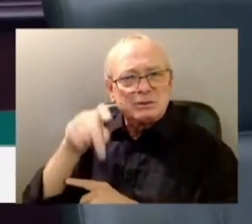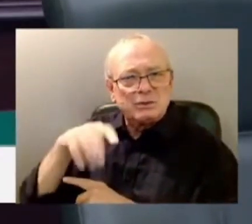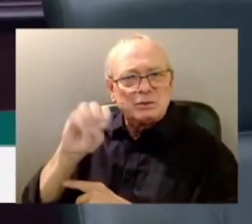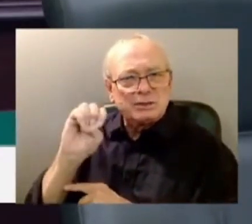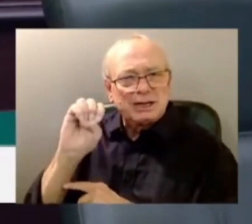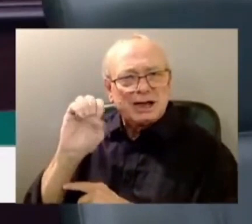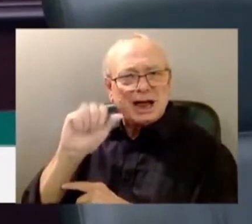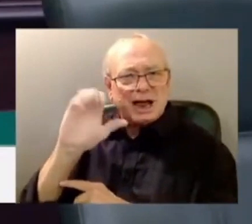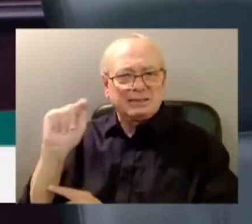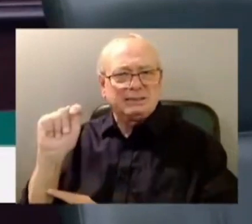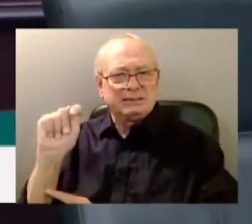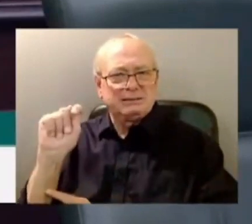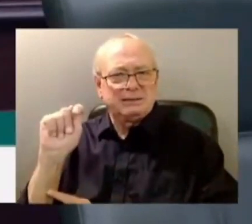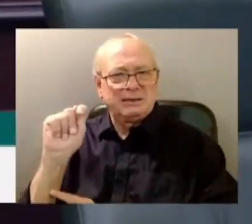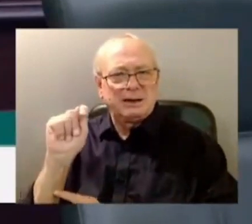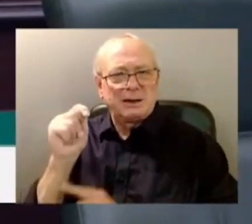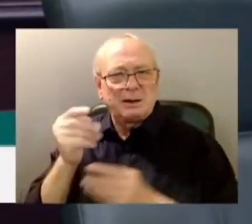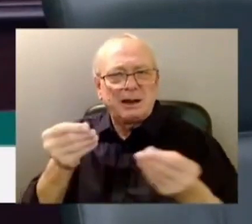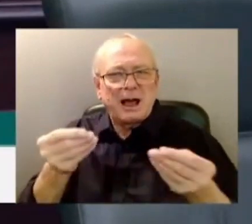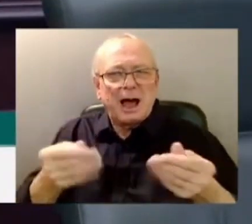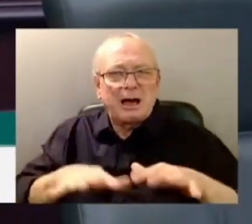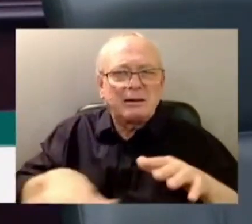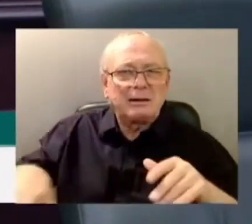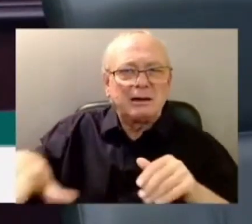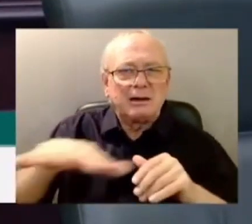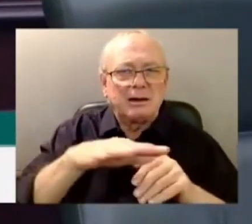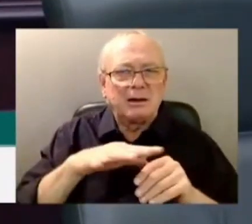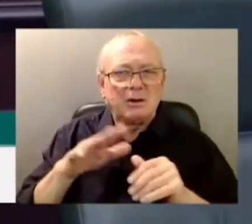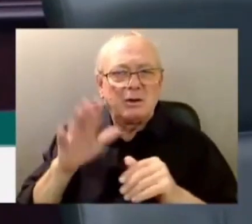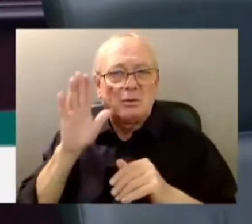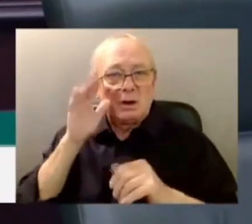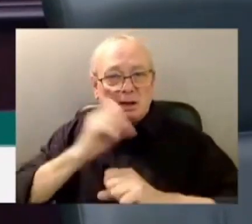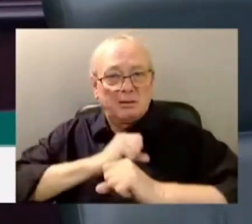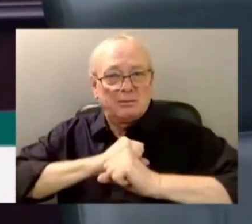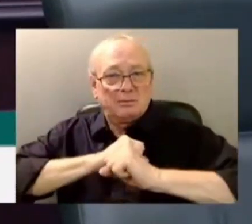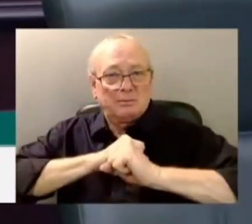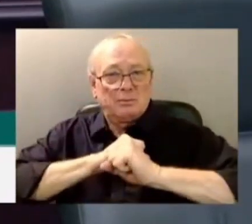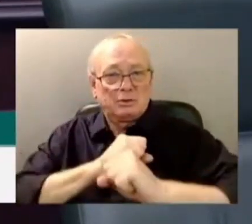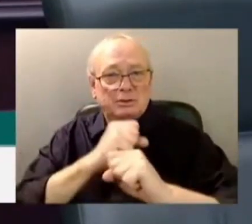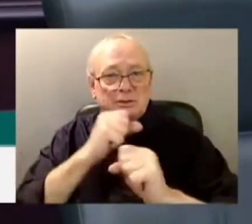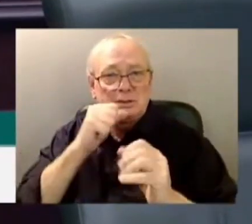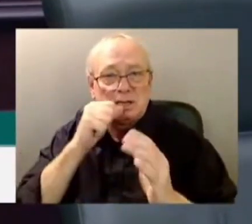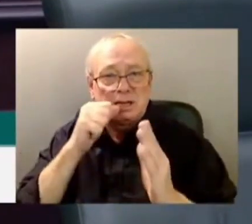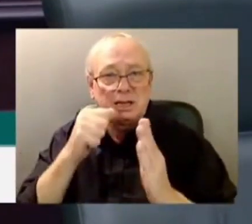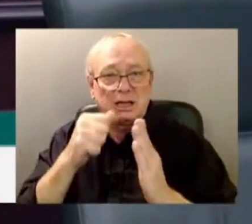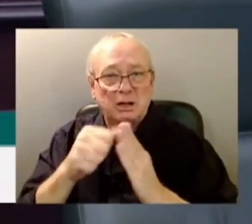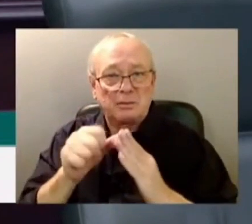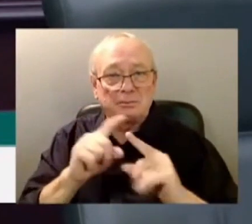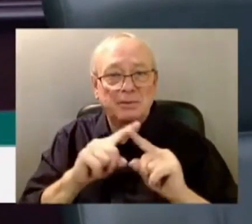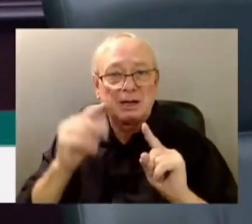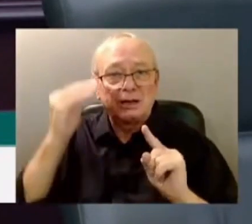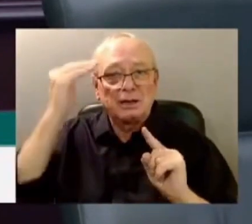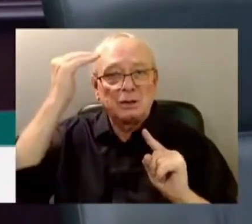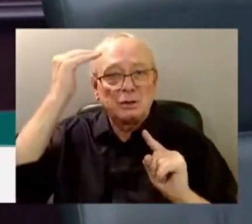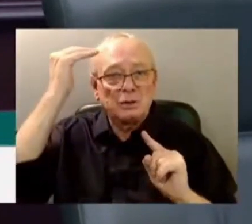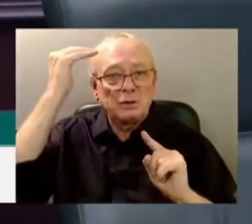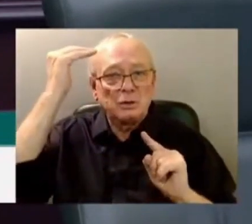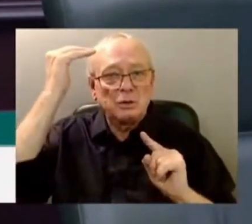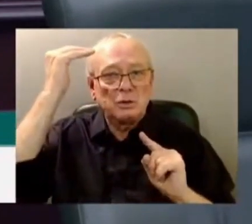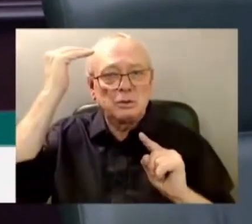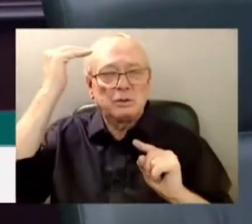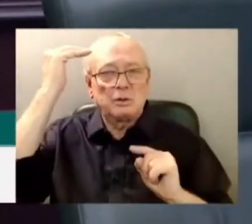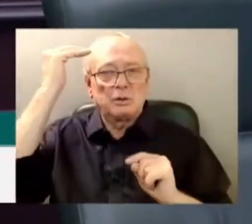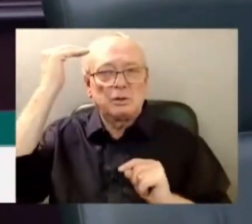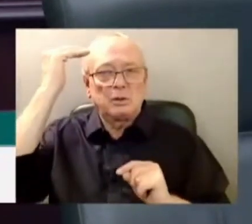I asked him yesterday and I heard nothing again today. The Premier and the Minister don't need to wait for the AER. They can tell Albertans